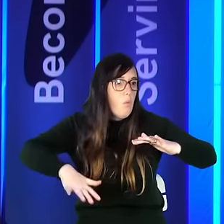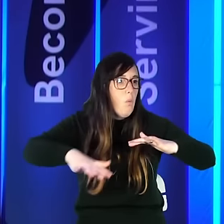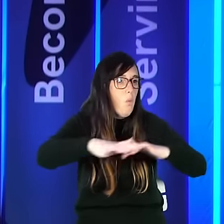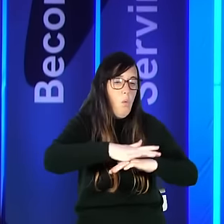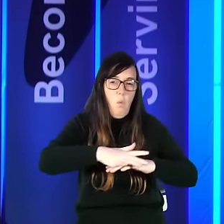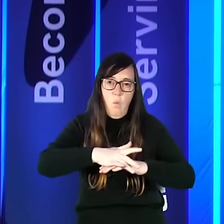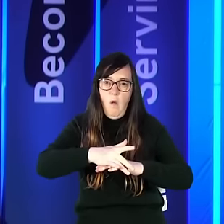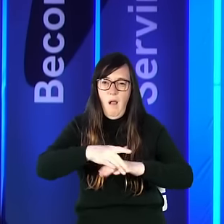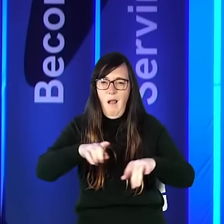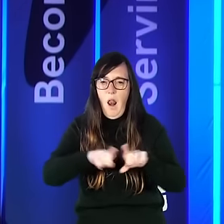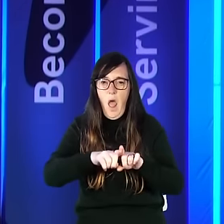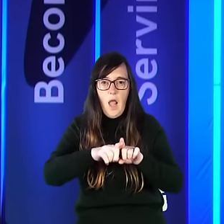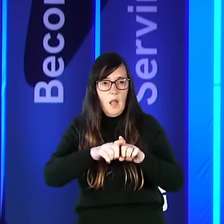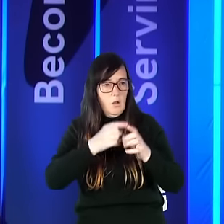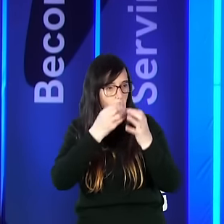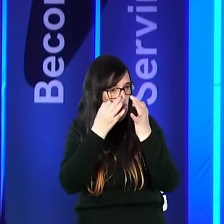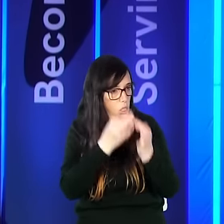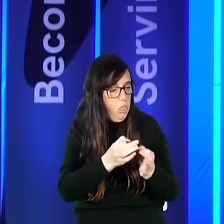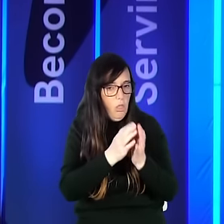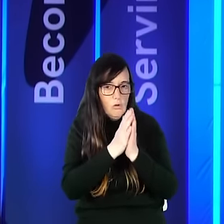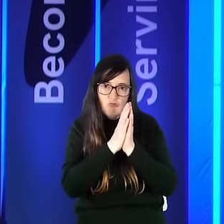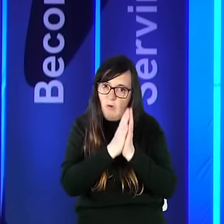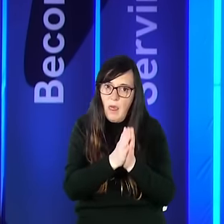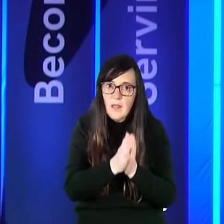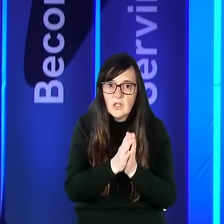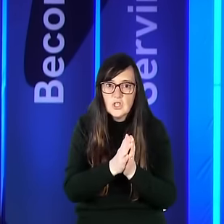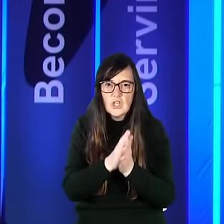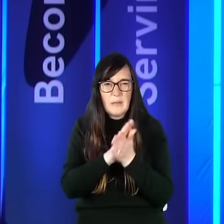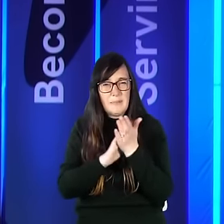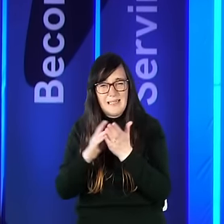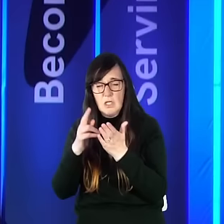a religion that seems to trump the gospel.